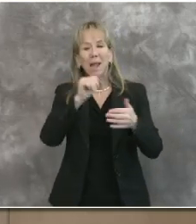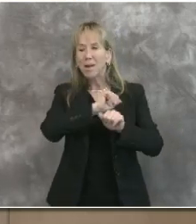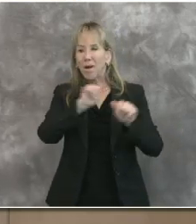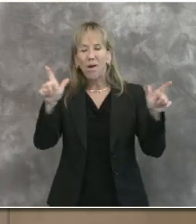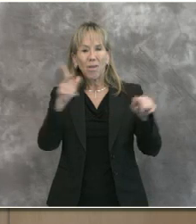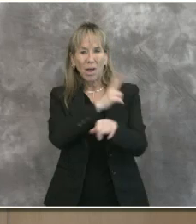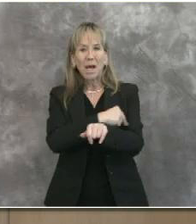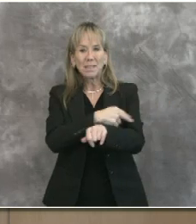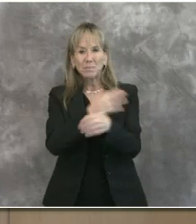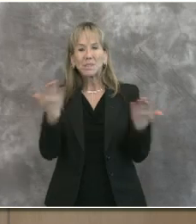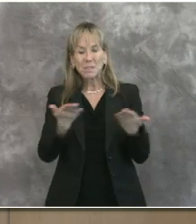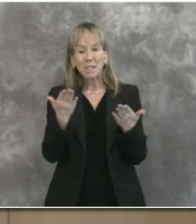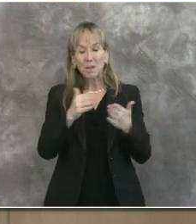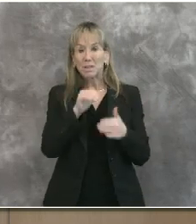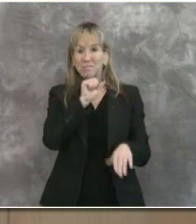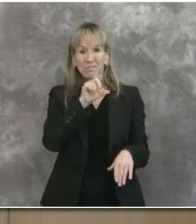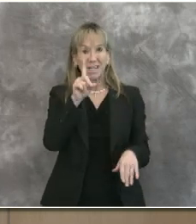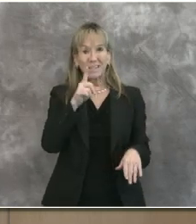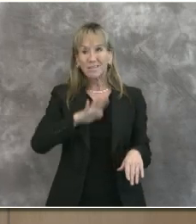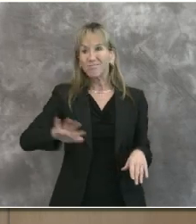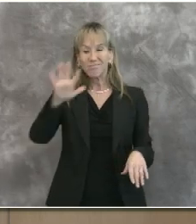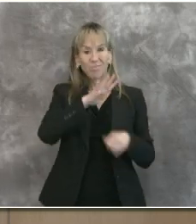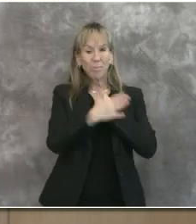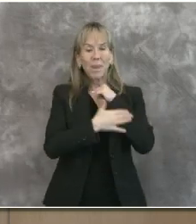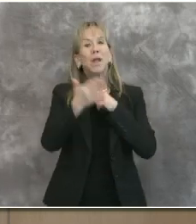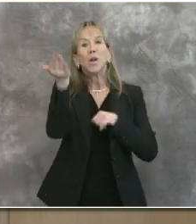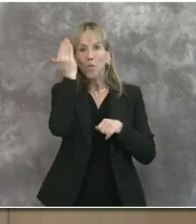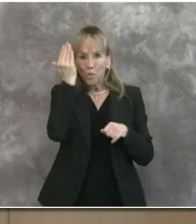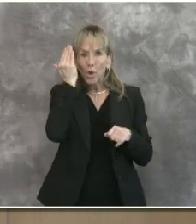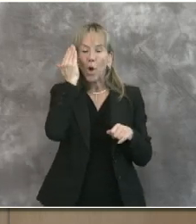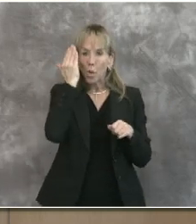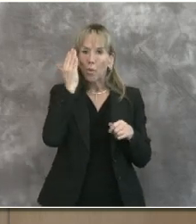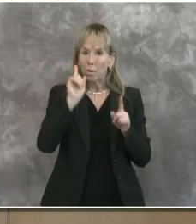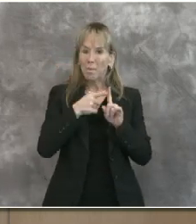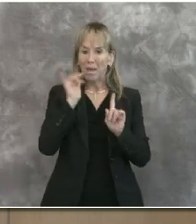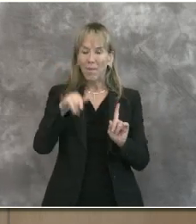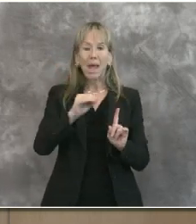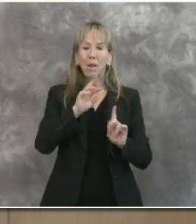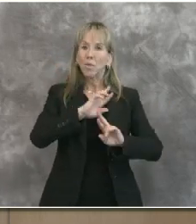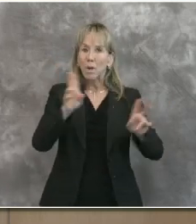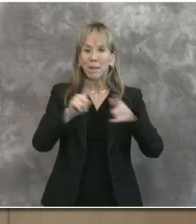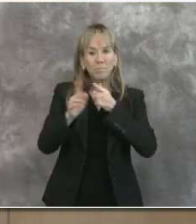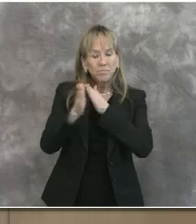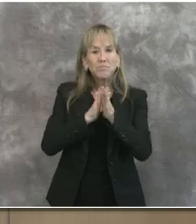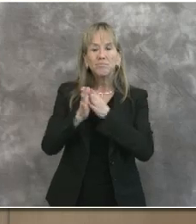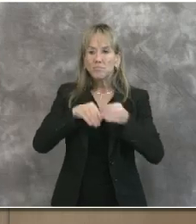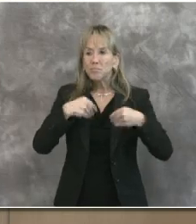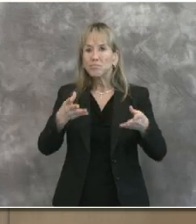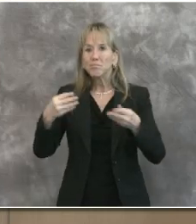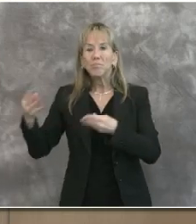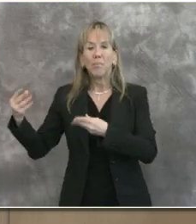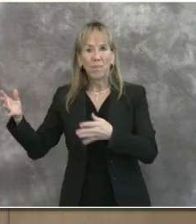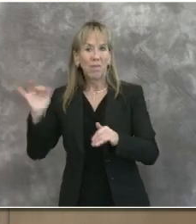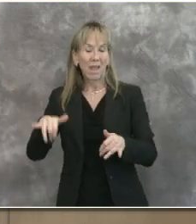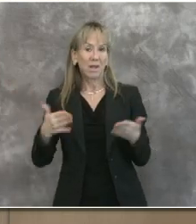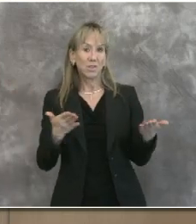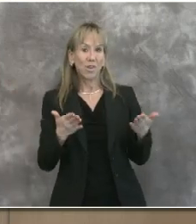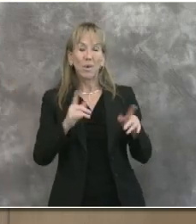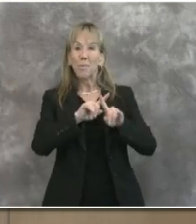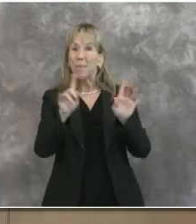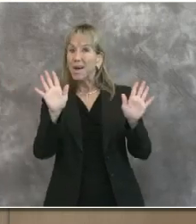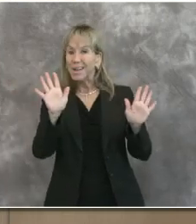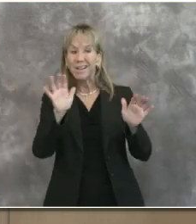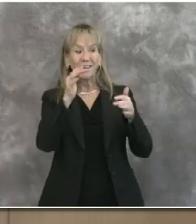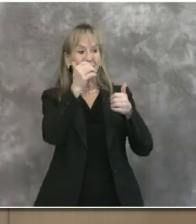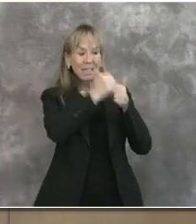that dynamic and are eager, in fact, to provide these needed services to San Diegans. The question is, each system has to look